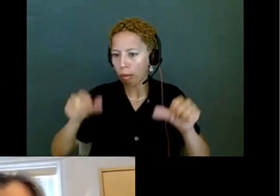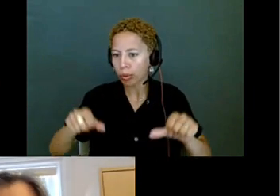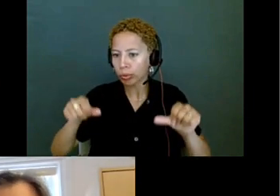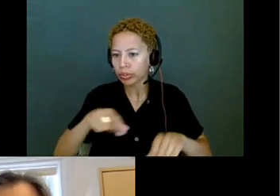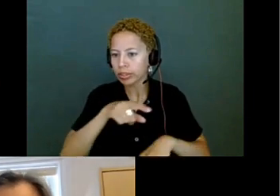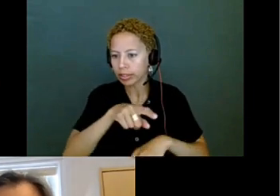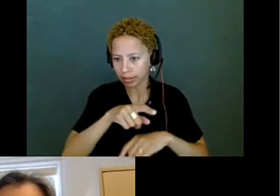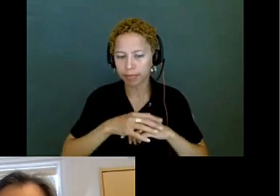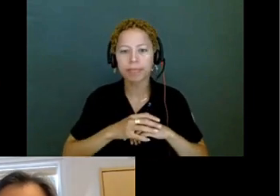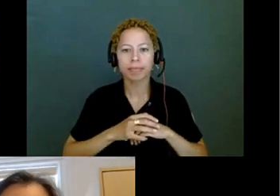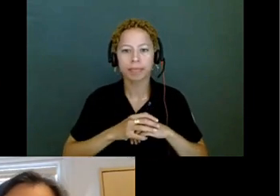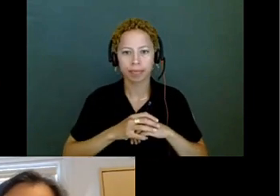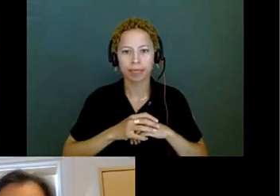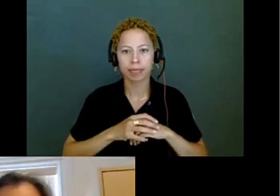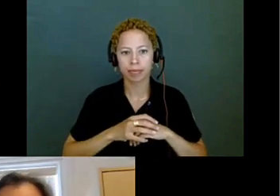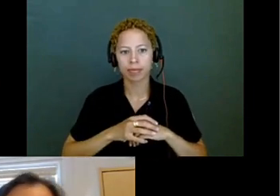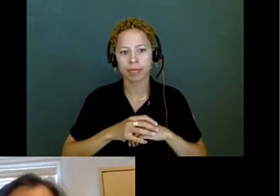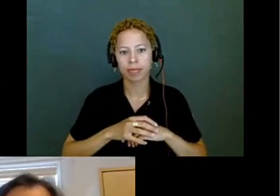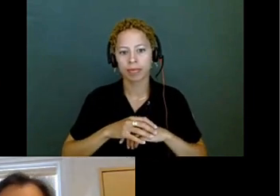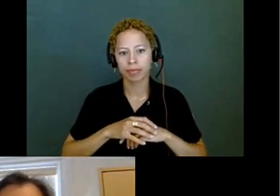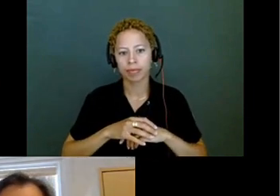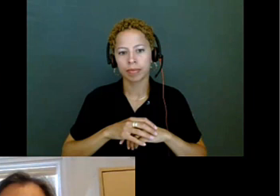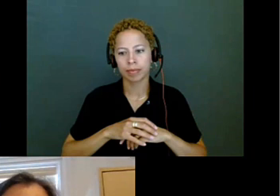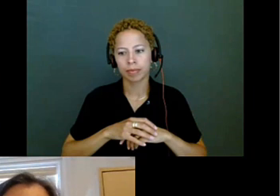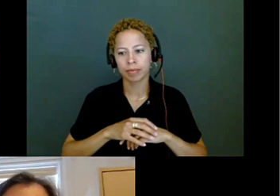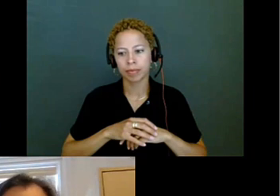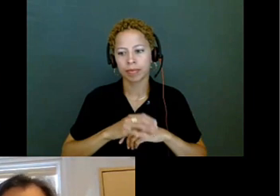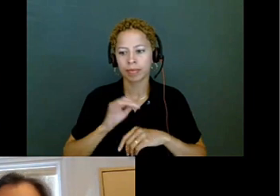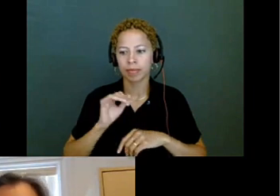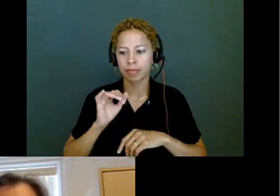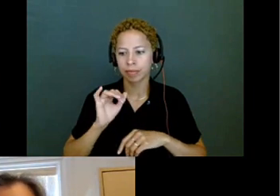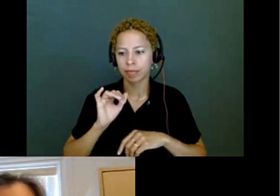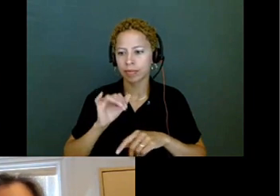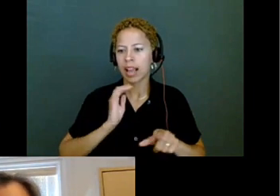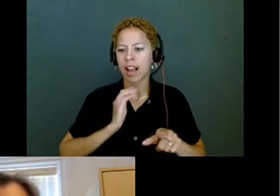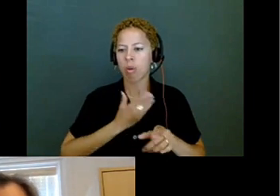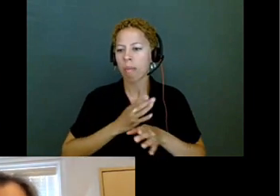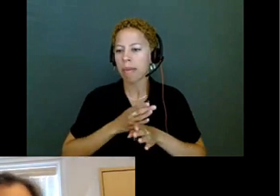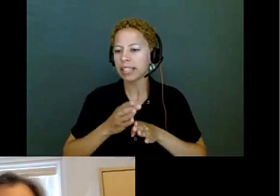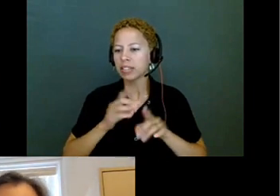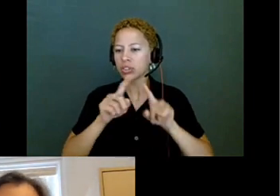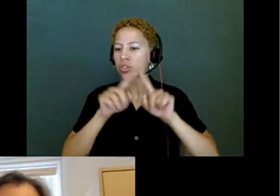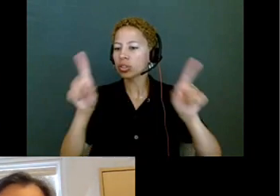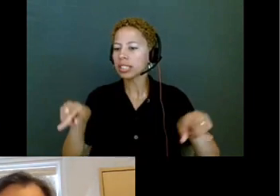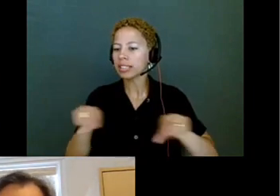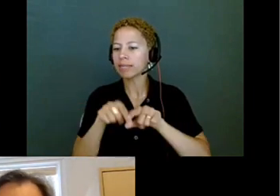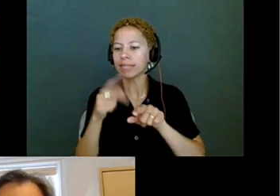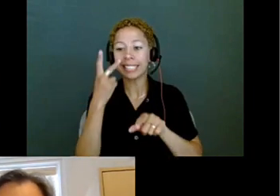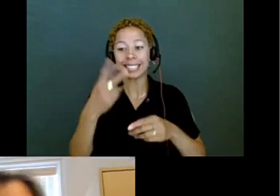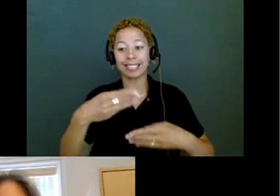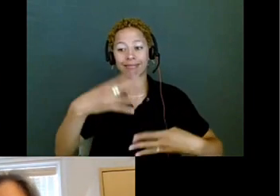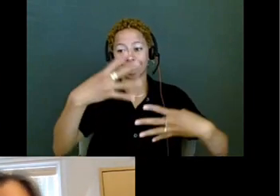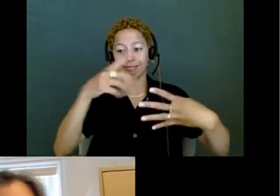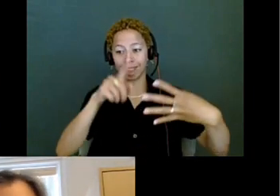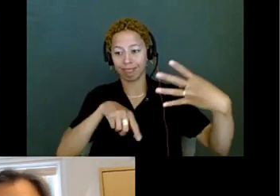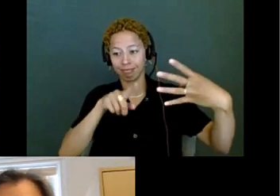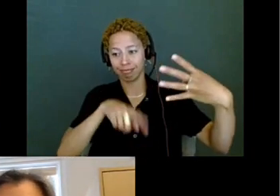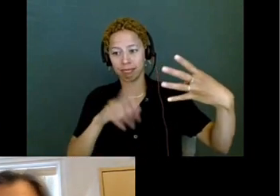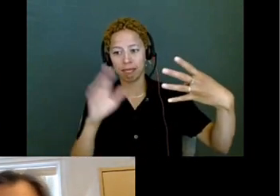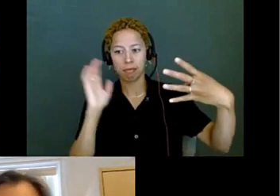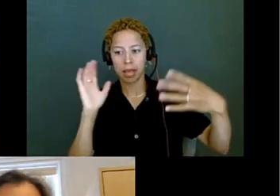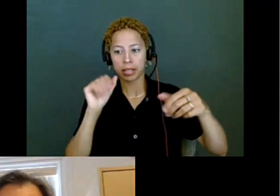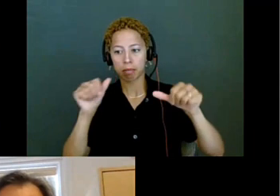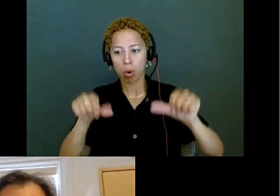And that's from our mains, like when we go into our screen, we can look at what we've posted in the past. And